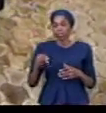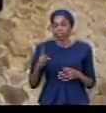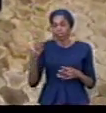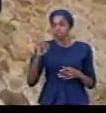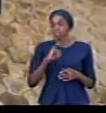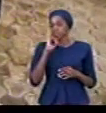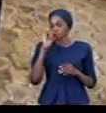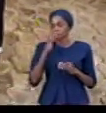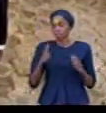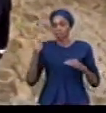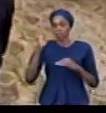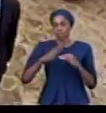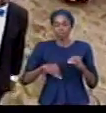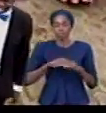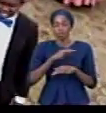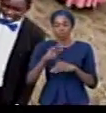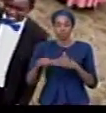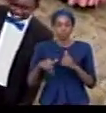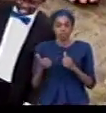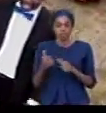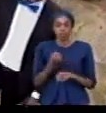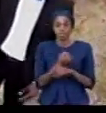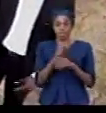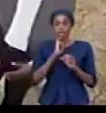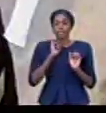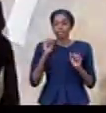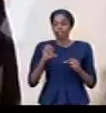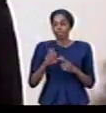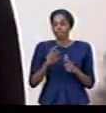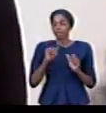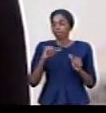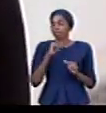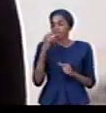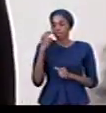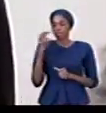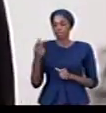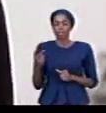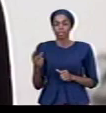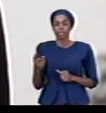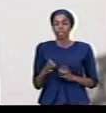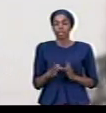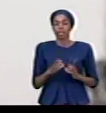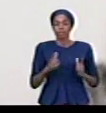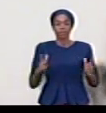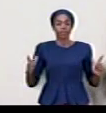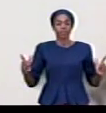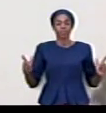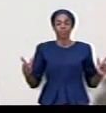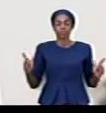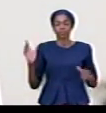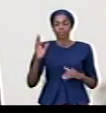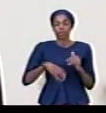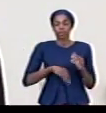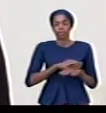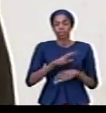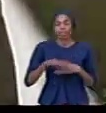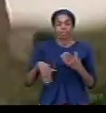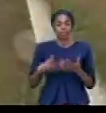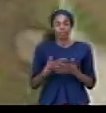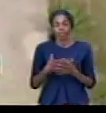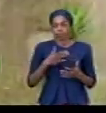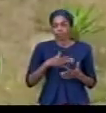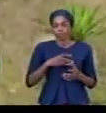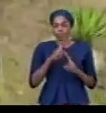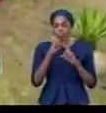mountain I cannot see. Bigger than all my questions. questions and bigger than